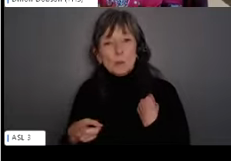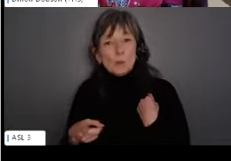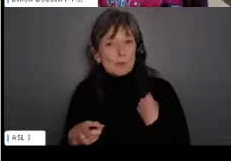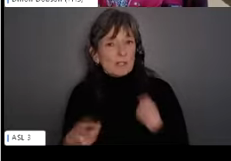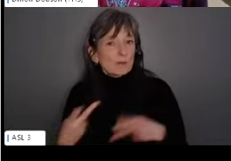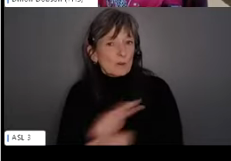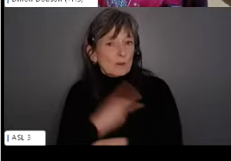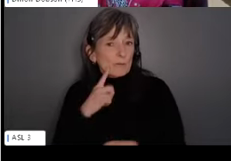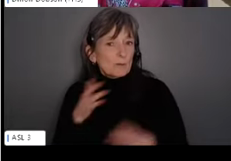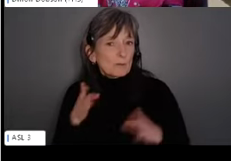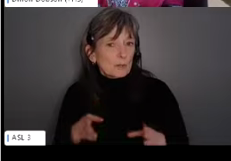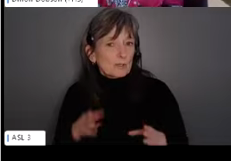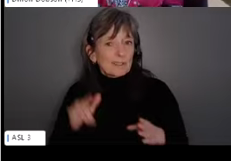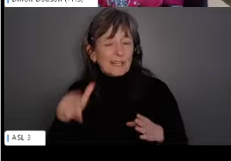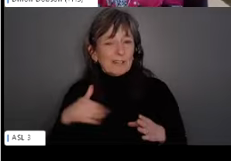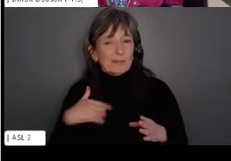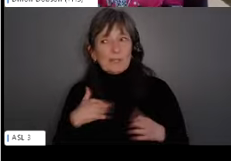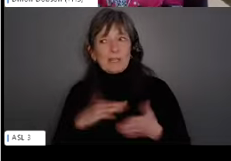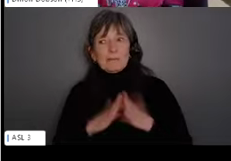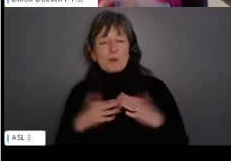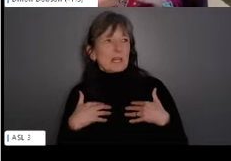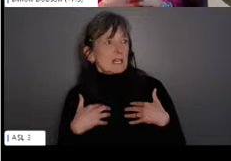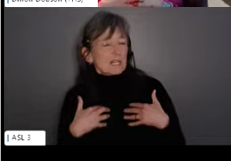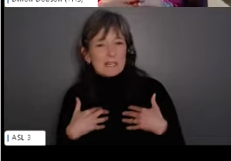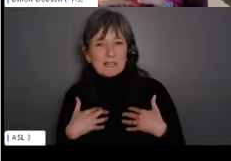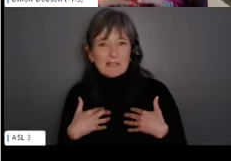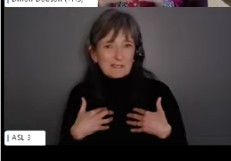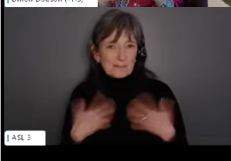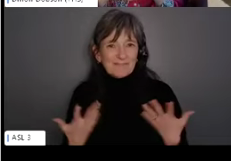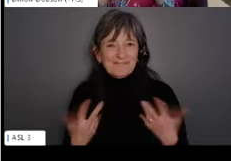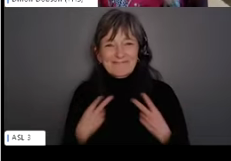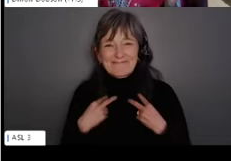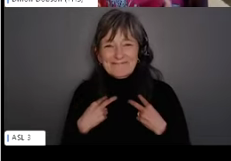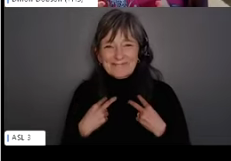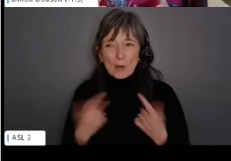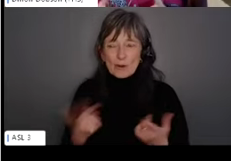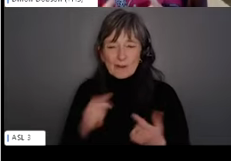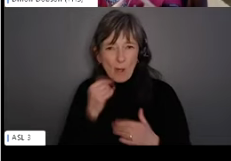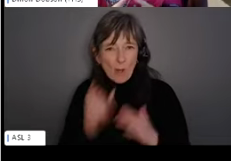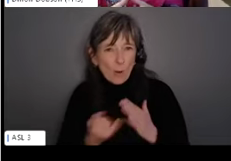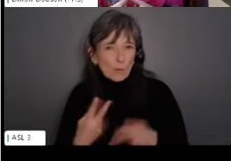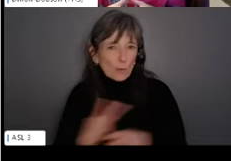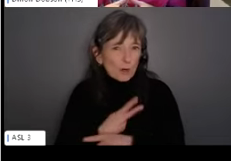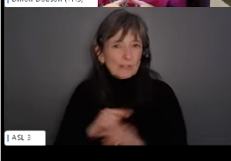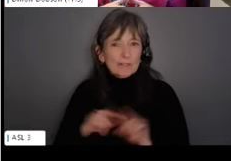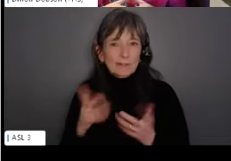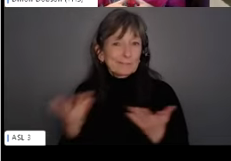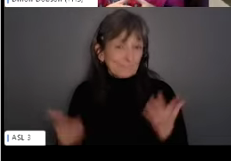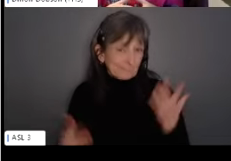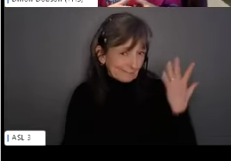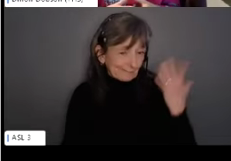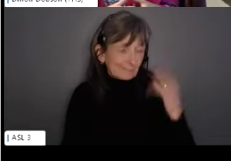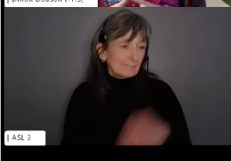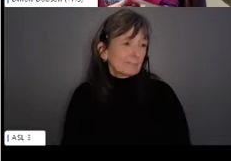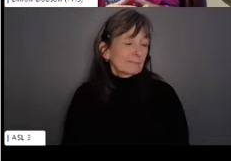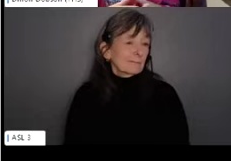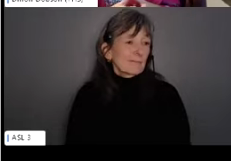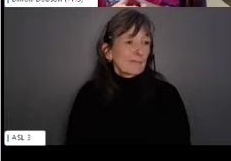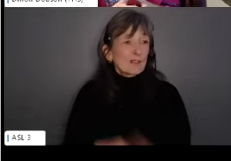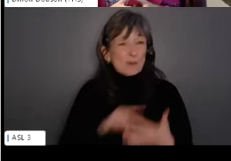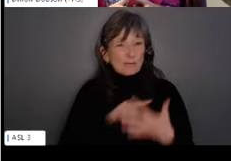person. And so just sort of thinking that there are a host of different ways that